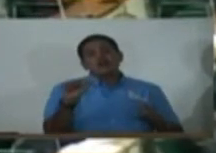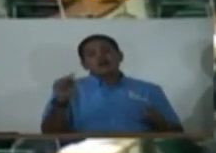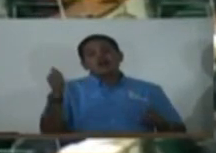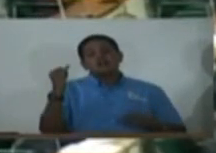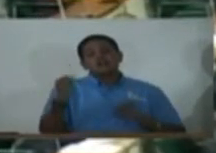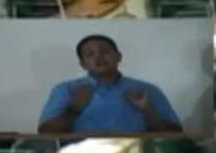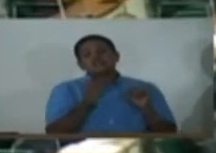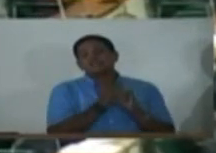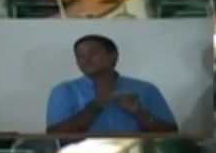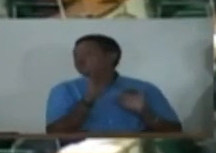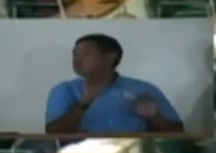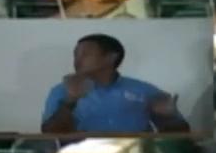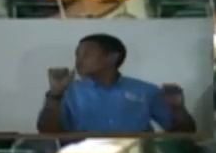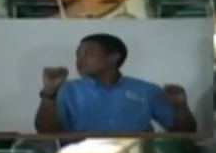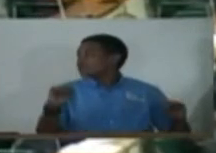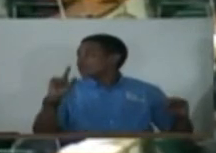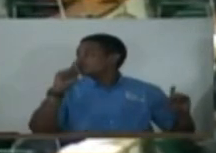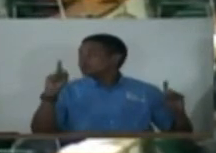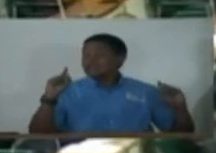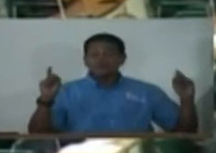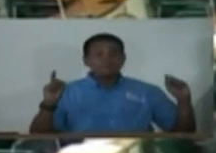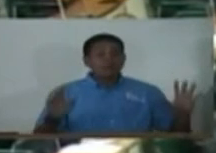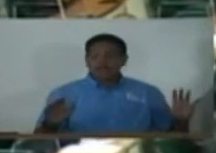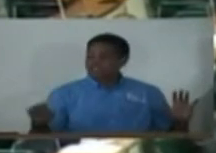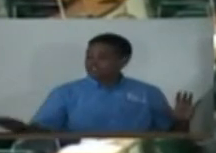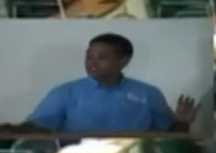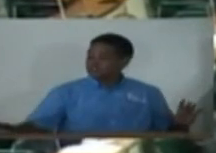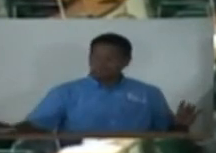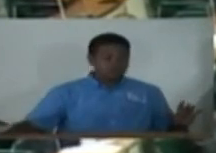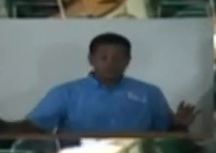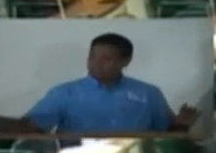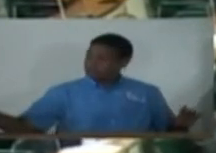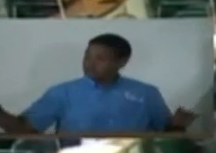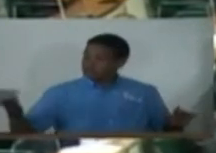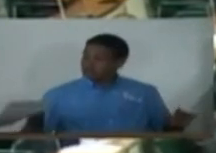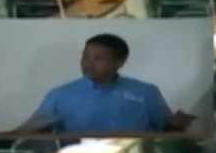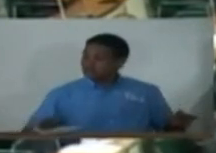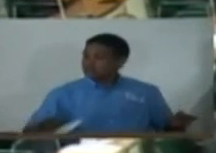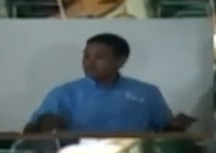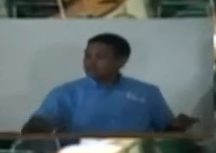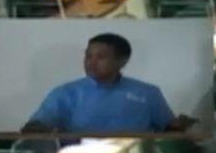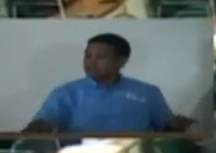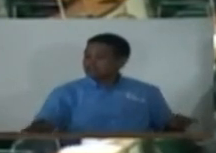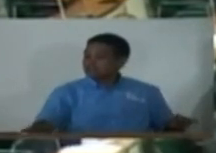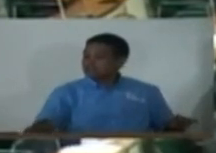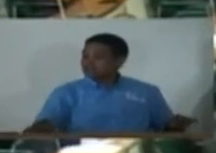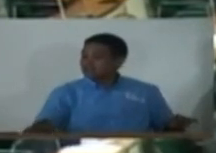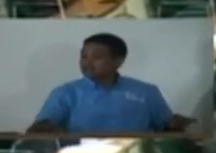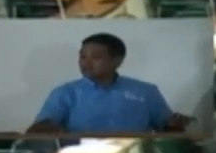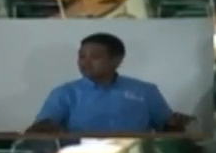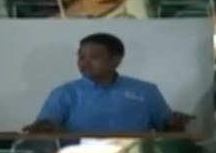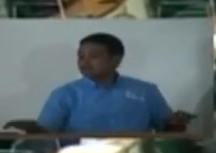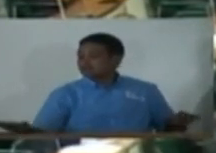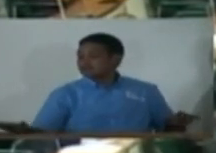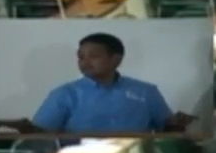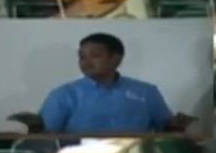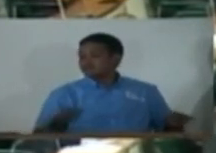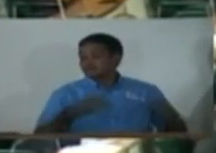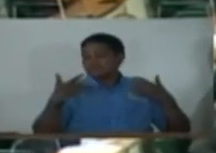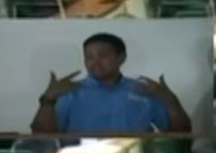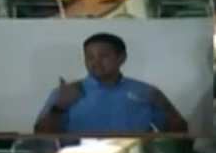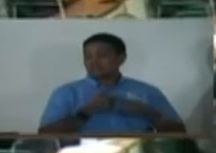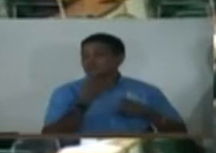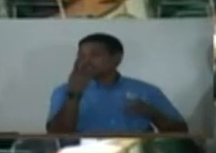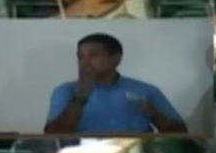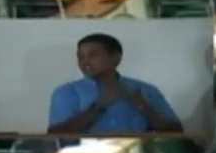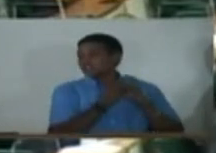institutions, can manage events. And so this, you're seeing a kind of shift to institutional